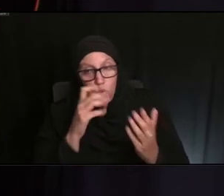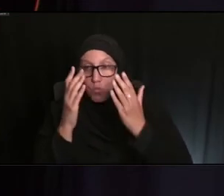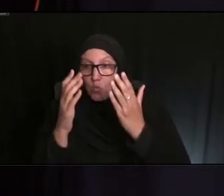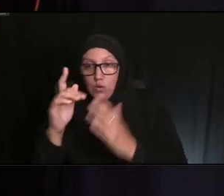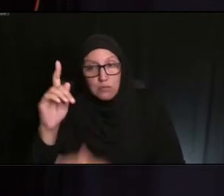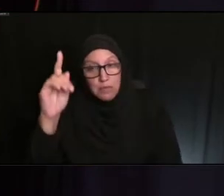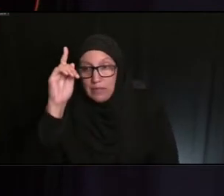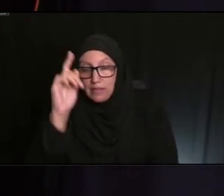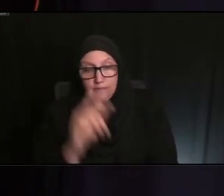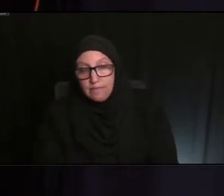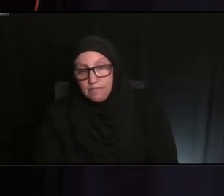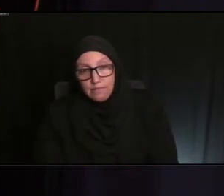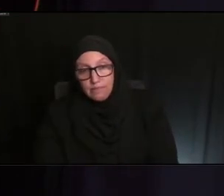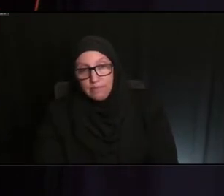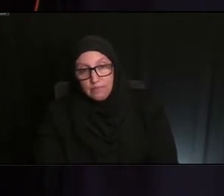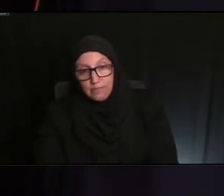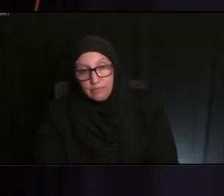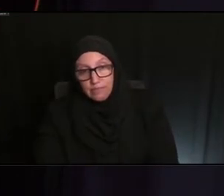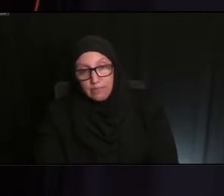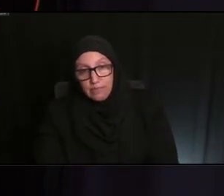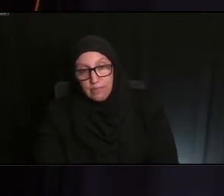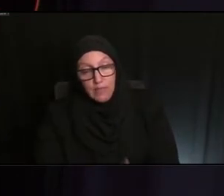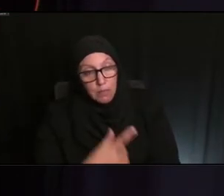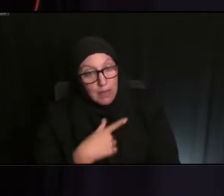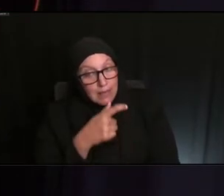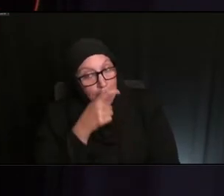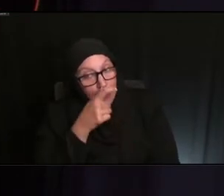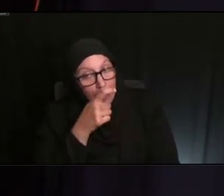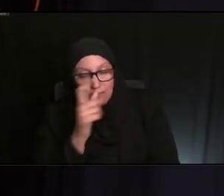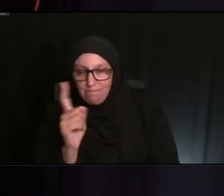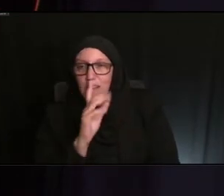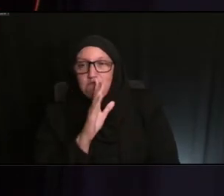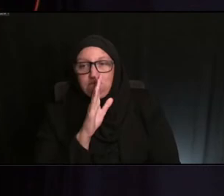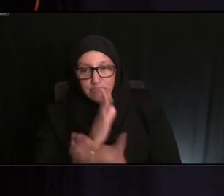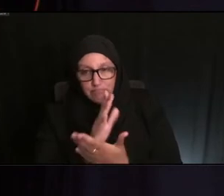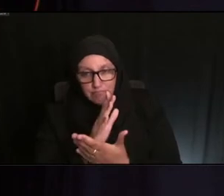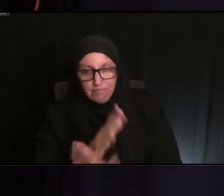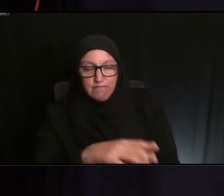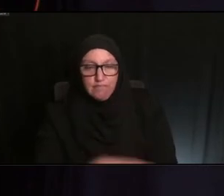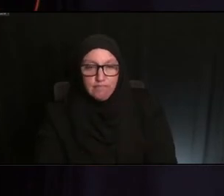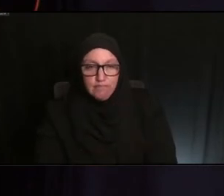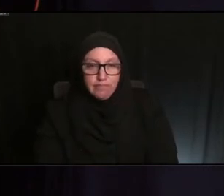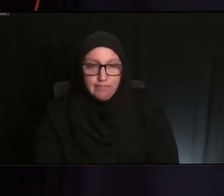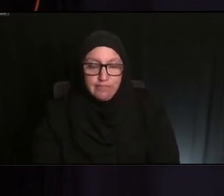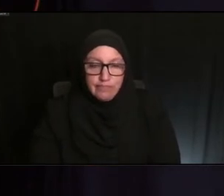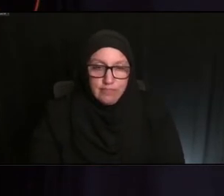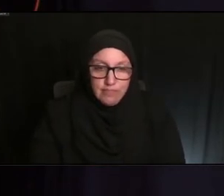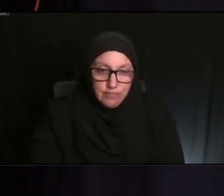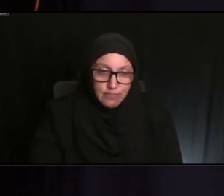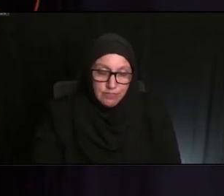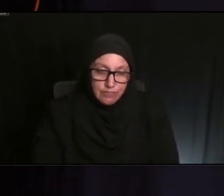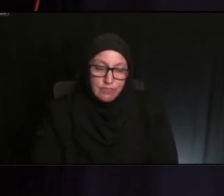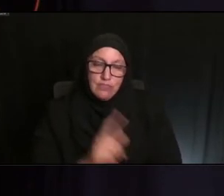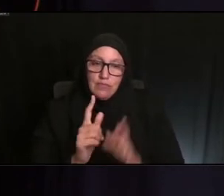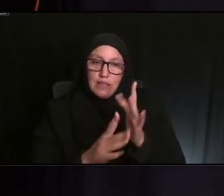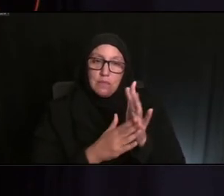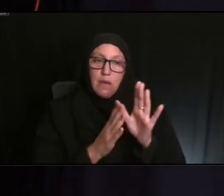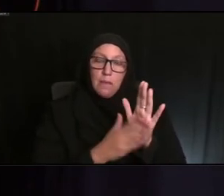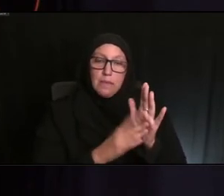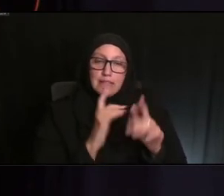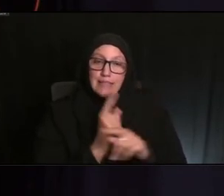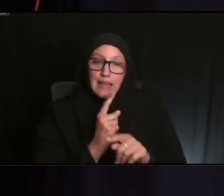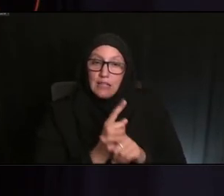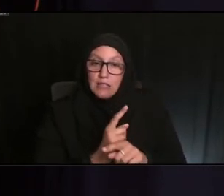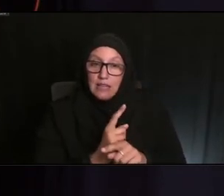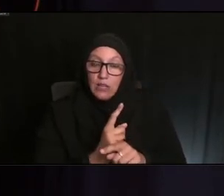Am I guessing? This is a fact. I'm not guessing this. This is a fact. Had the Imam said today is Shahar Ramadan and the